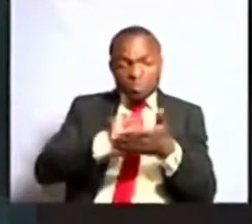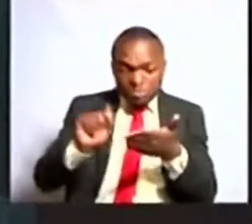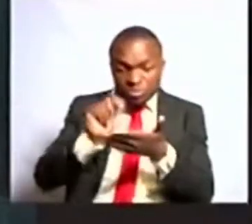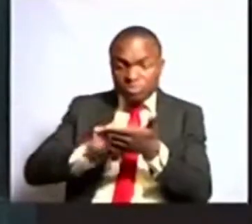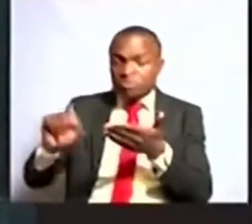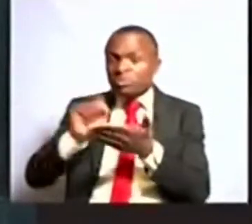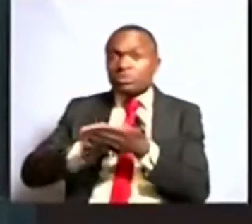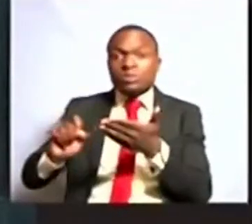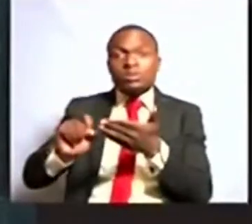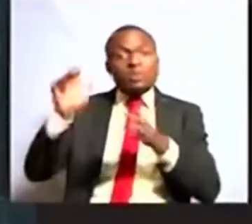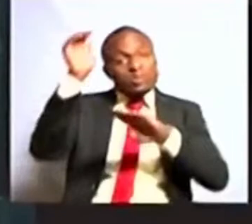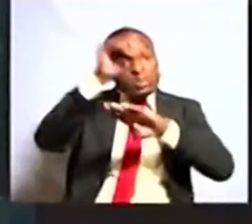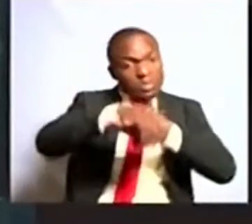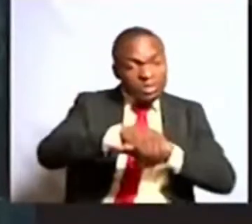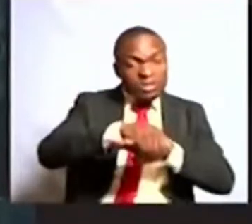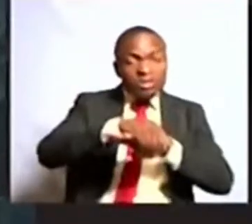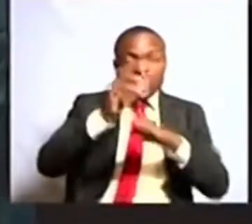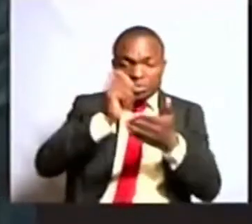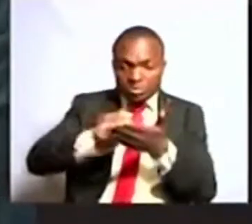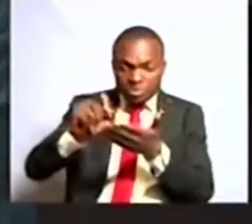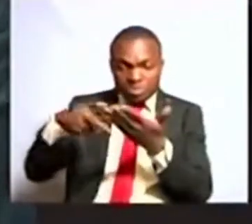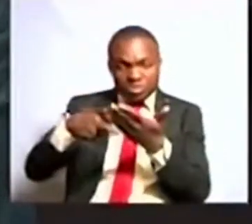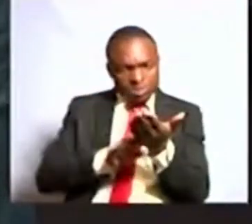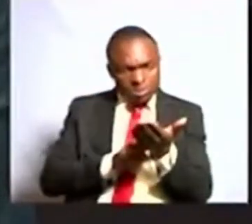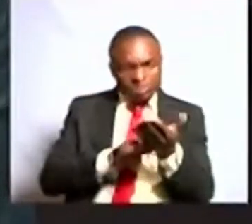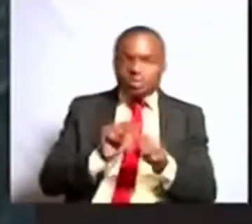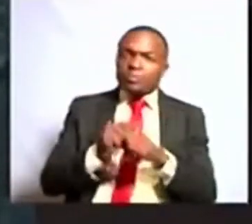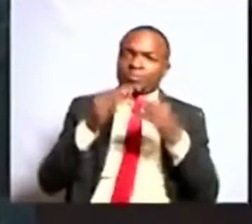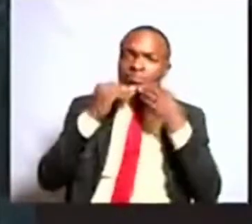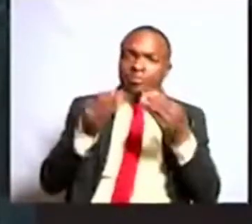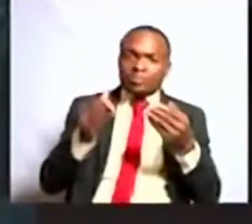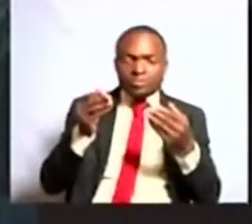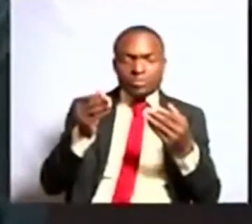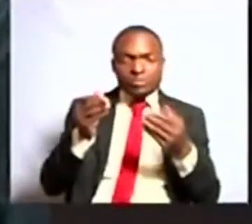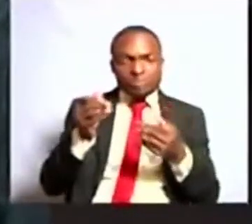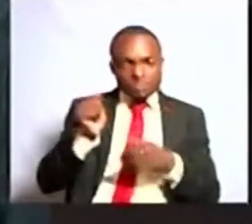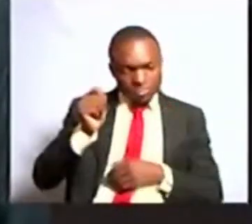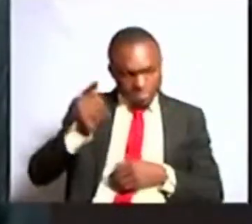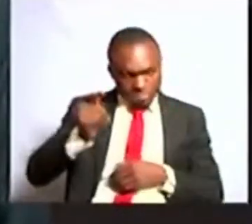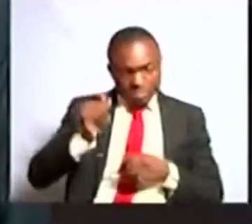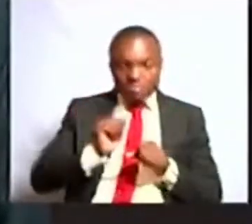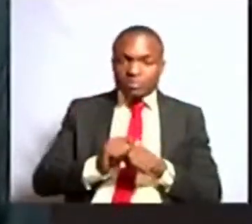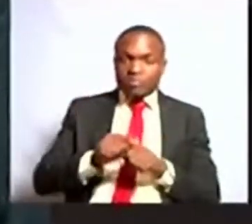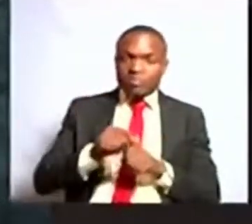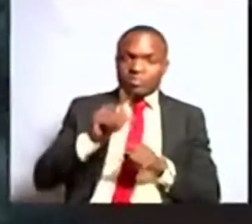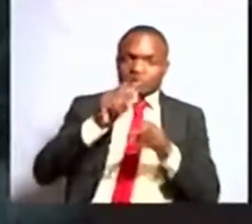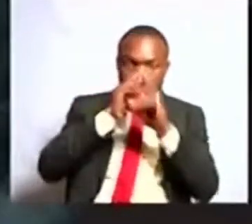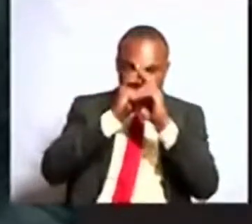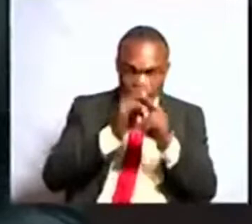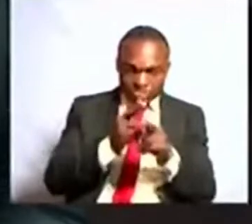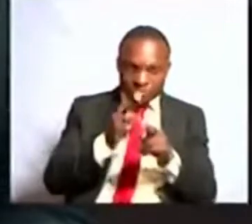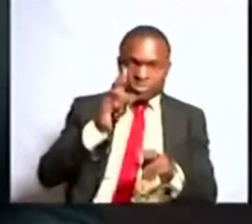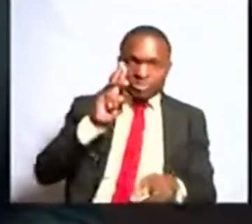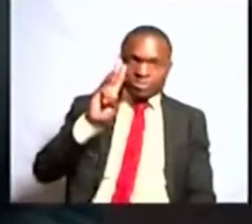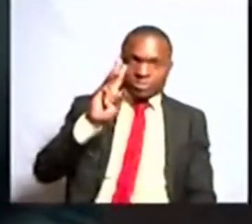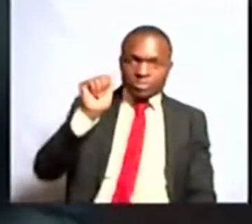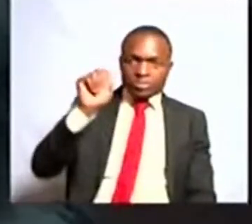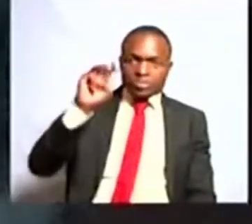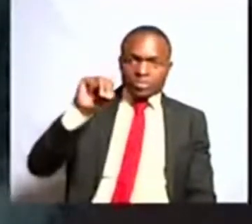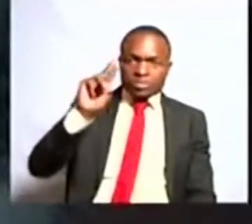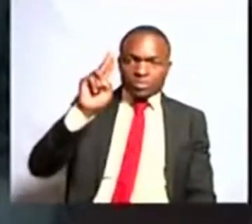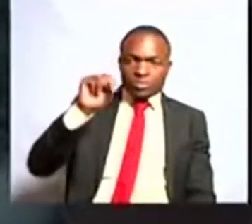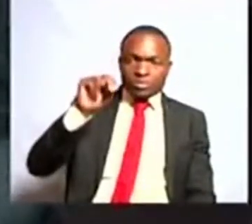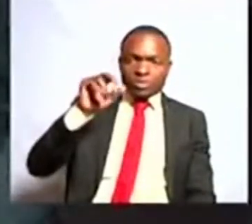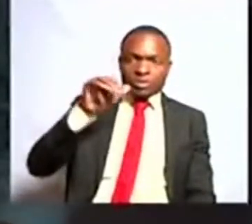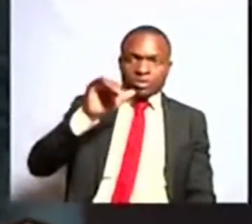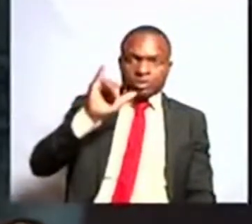the payment voucher. Thank you, AG. Honorable Mnyima. Chair, the reason why I asked